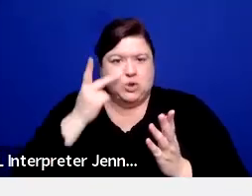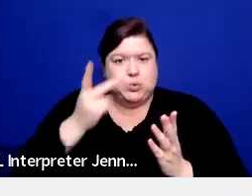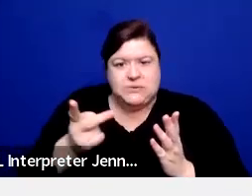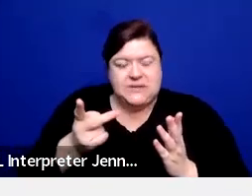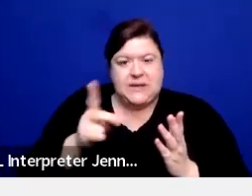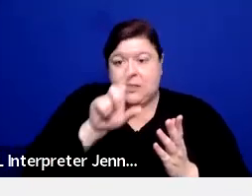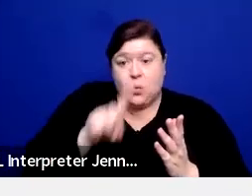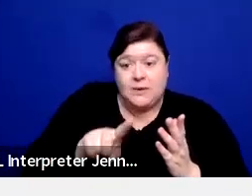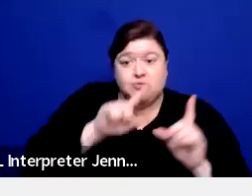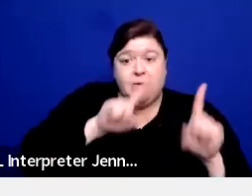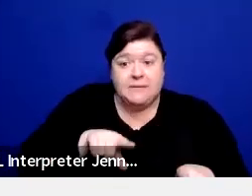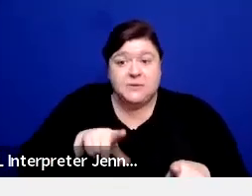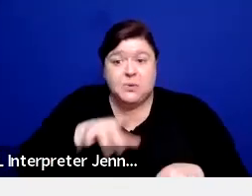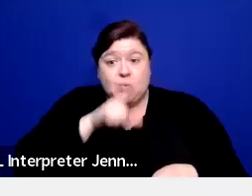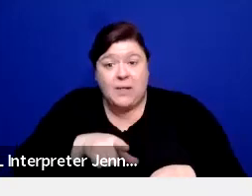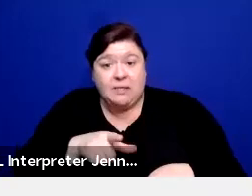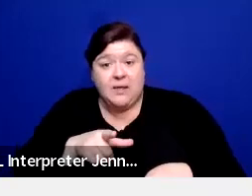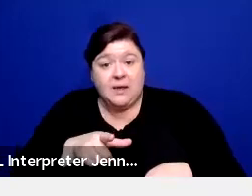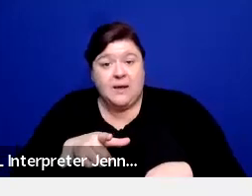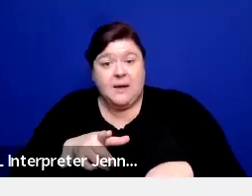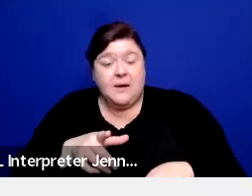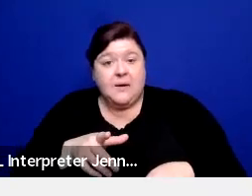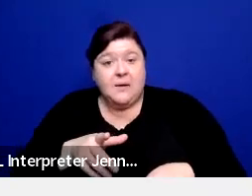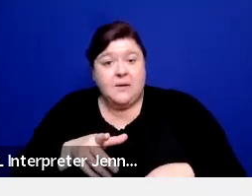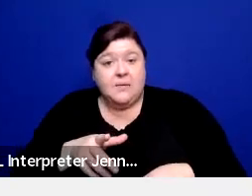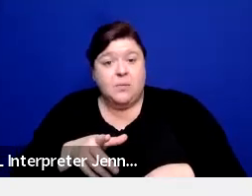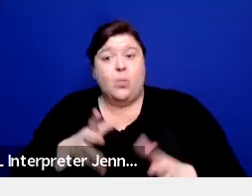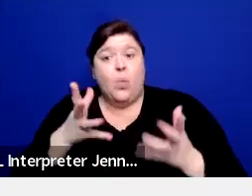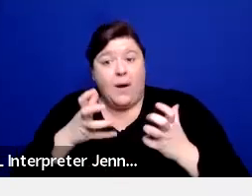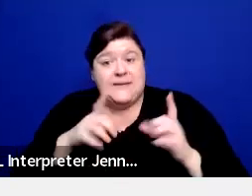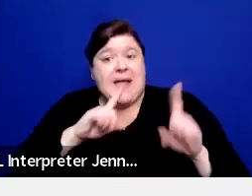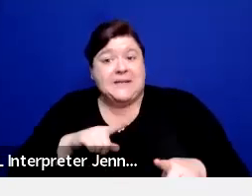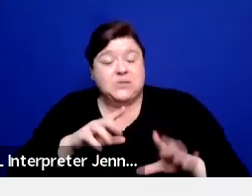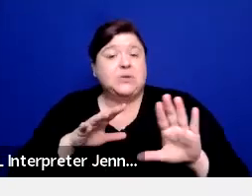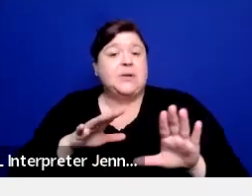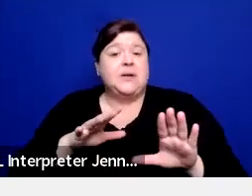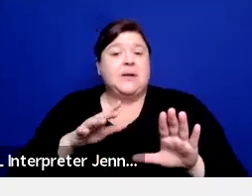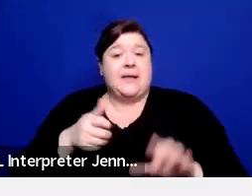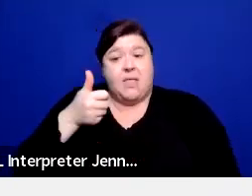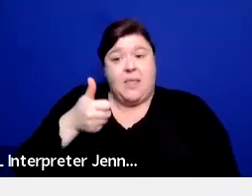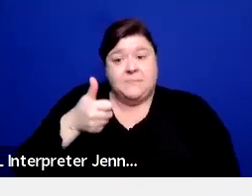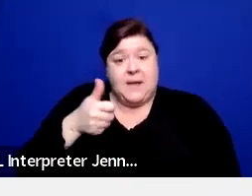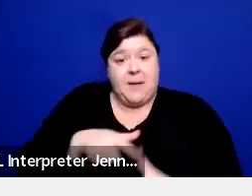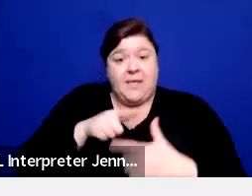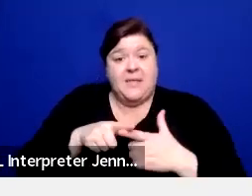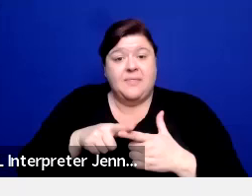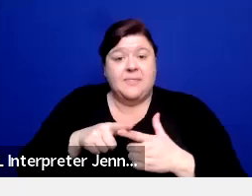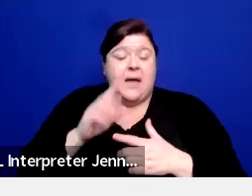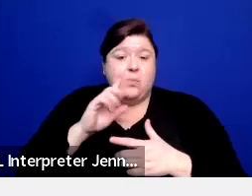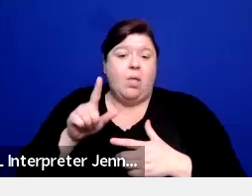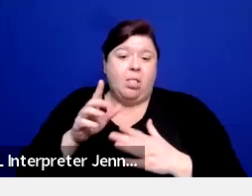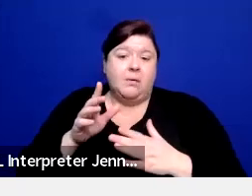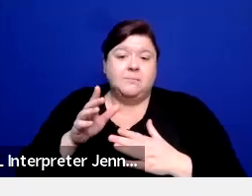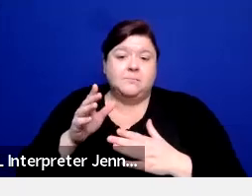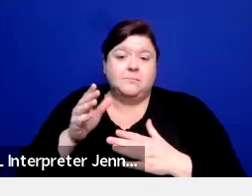answers coming through that you would really like to have answered, go ahead and give it a little thumbs up, and that will kind of indicate to us what some